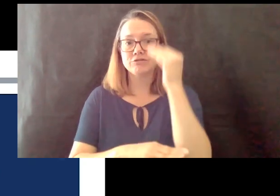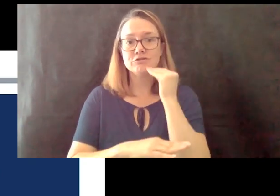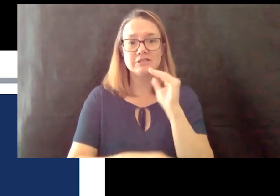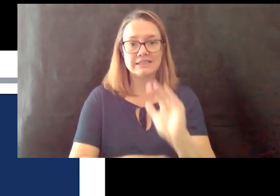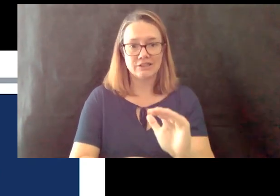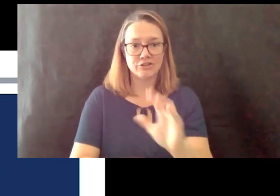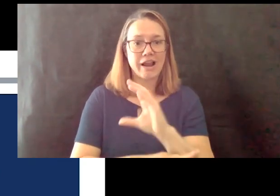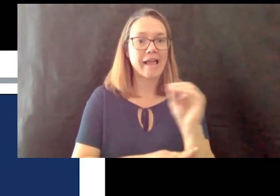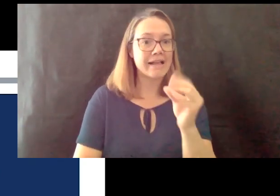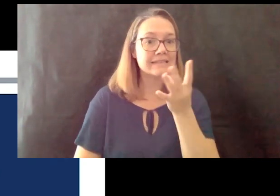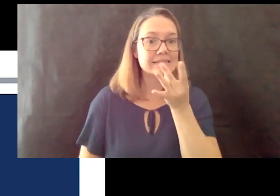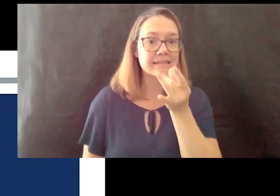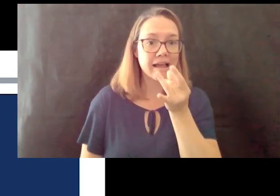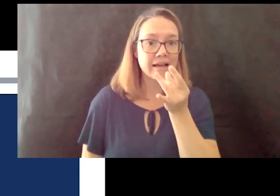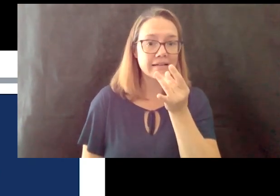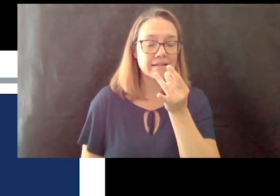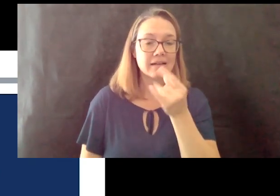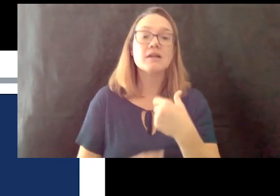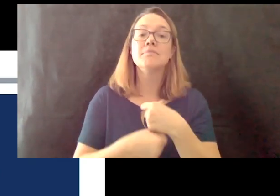a snack.